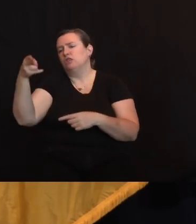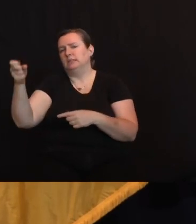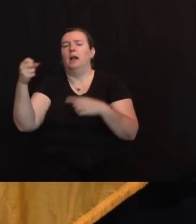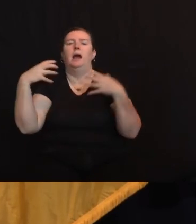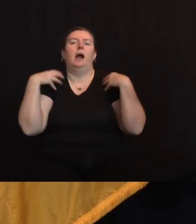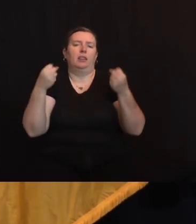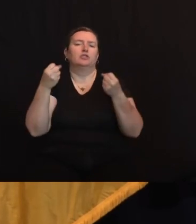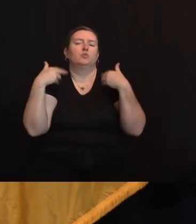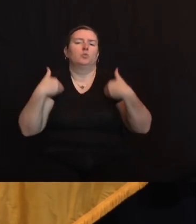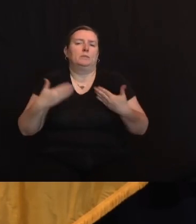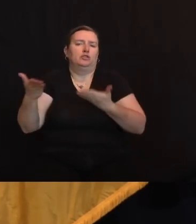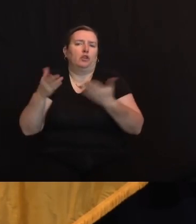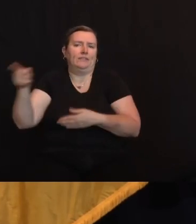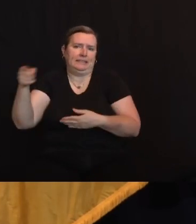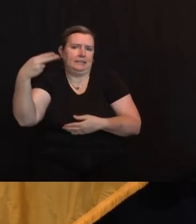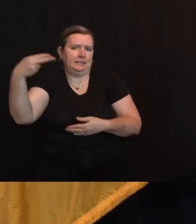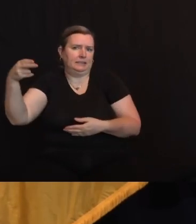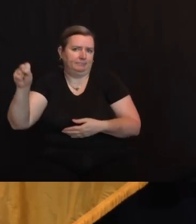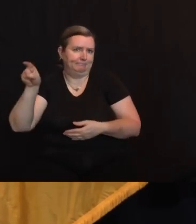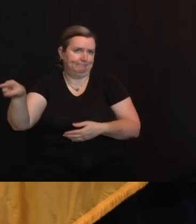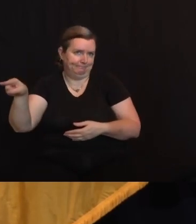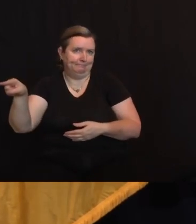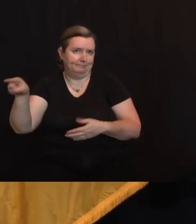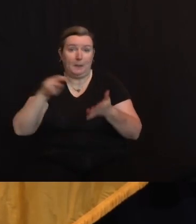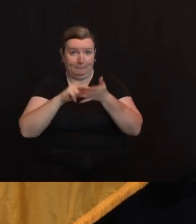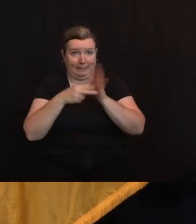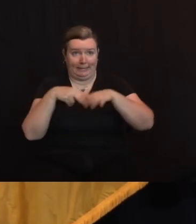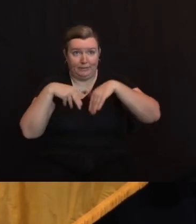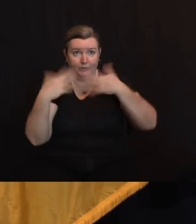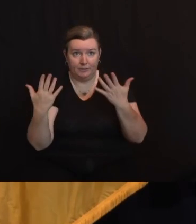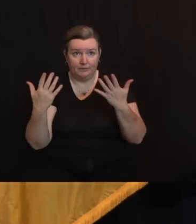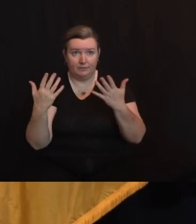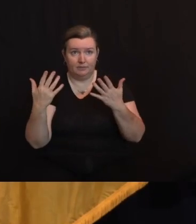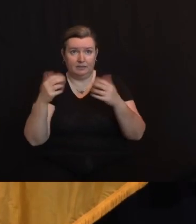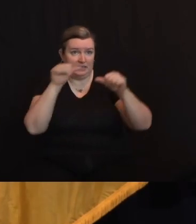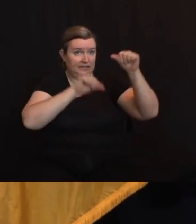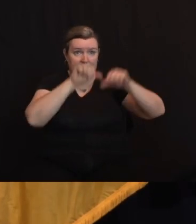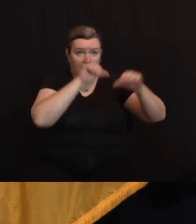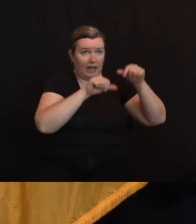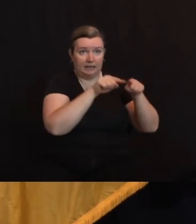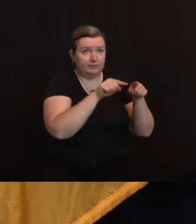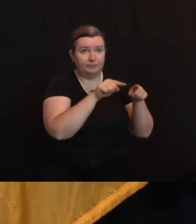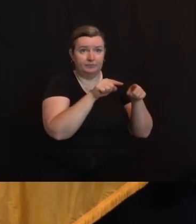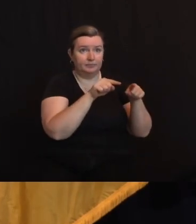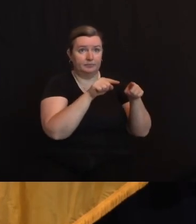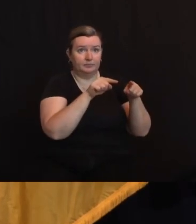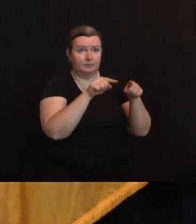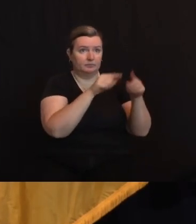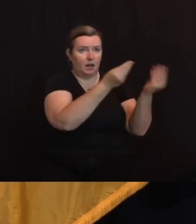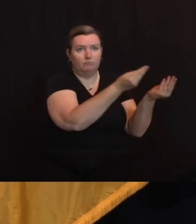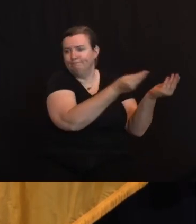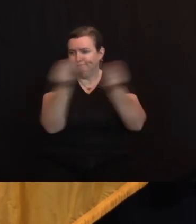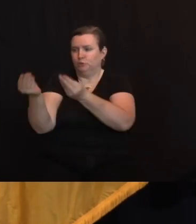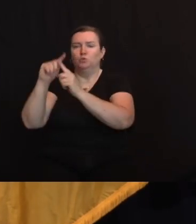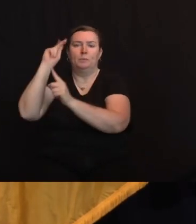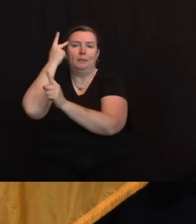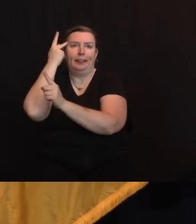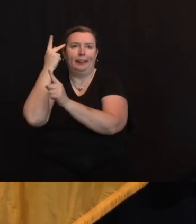it out of career bureaucrats based in science and moving it into a political